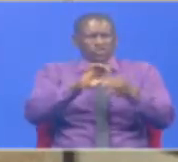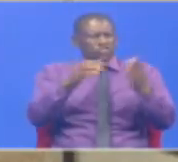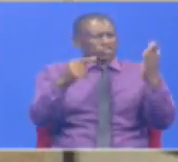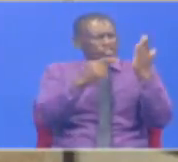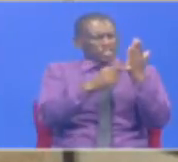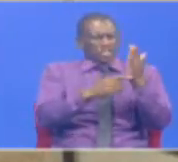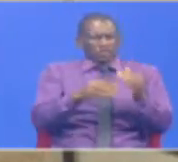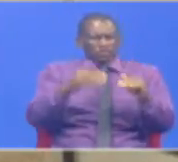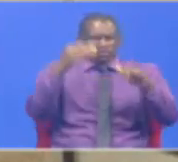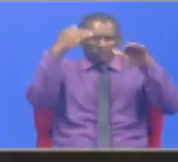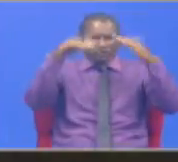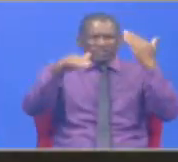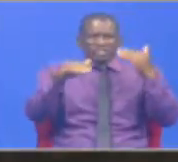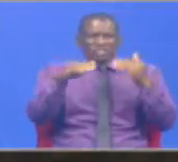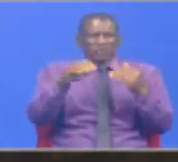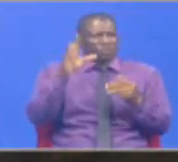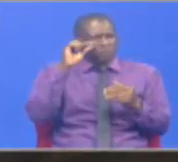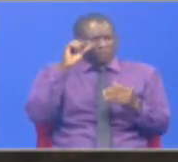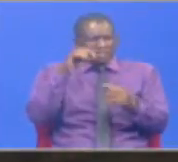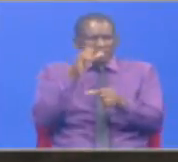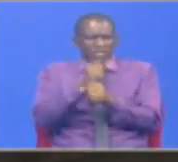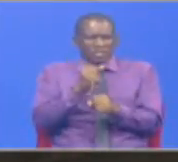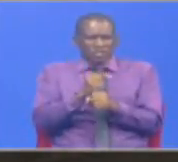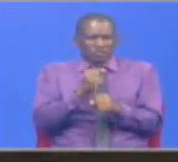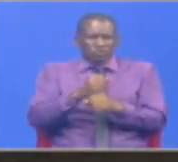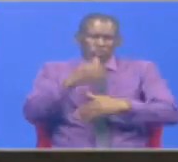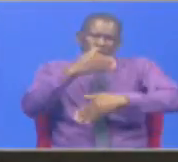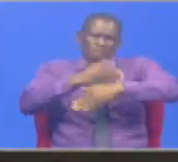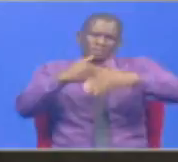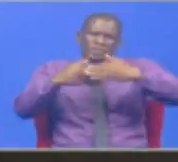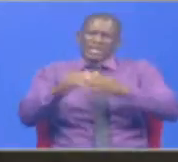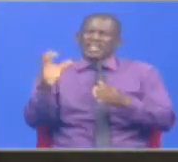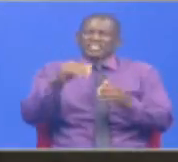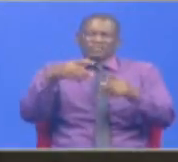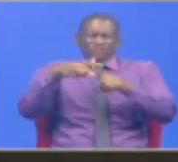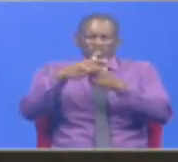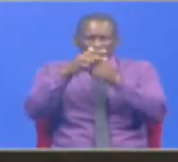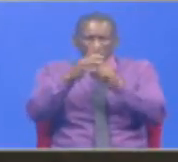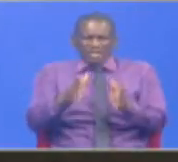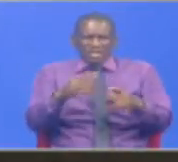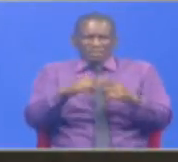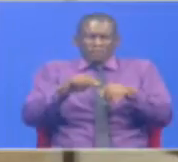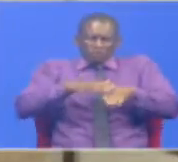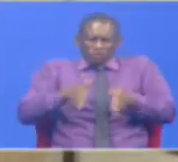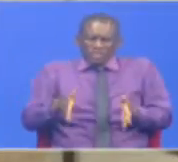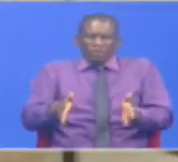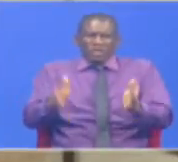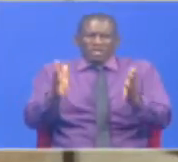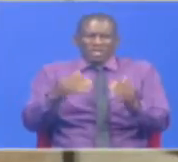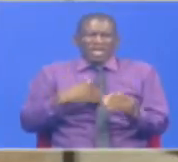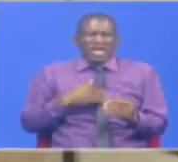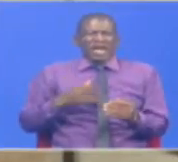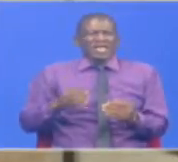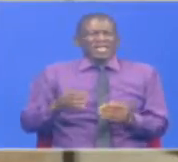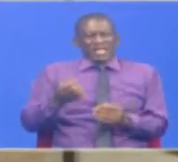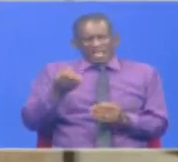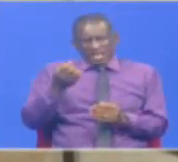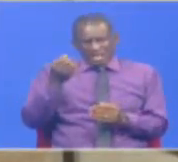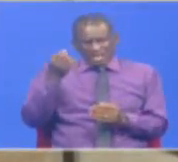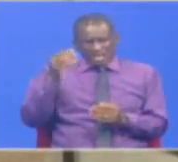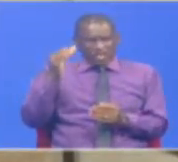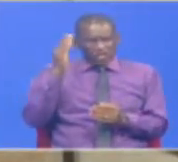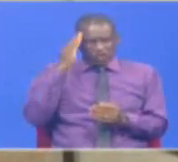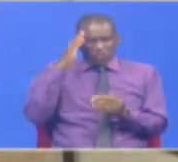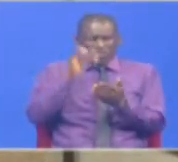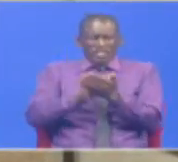of Mombasa to pursue building and civil engineering. But along the way, I realized that the course was